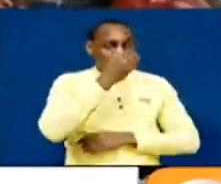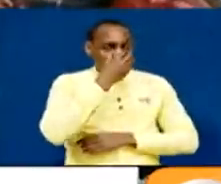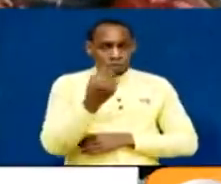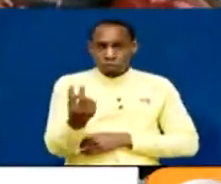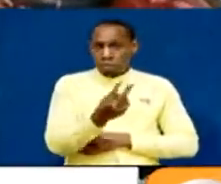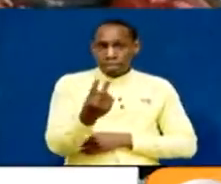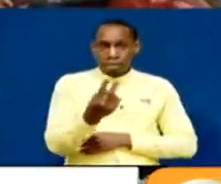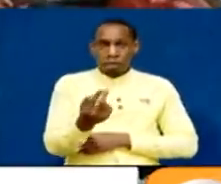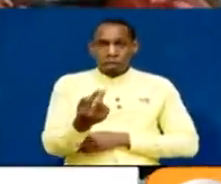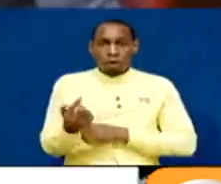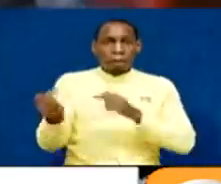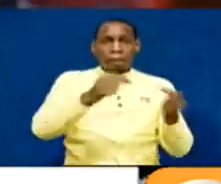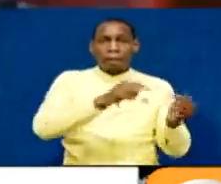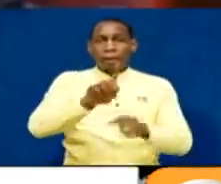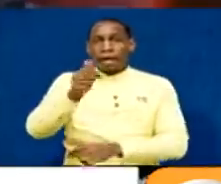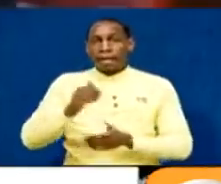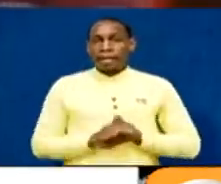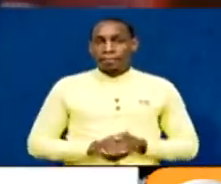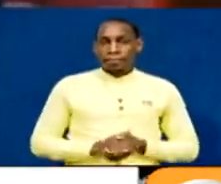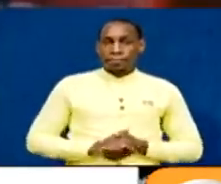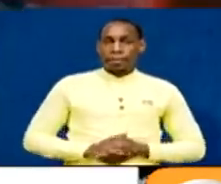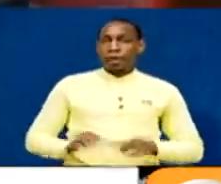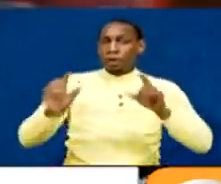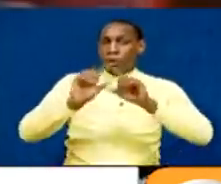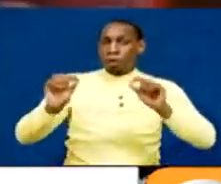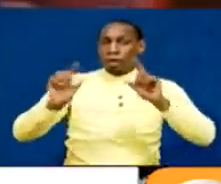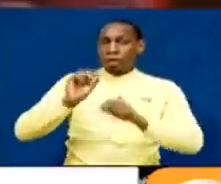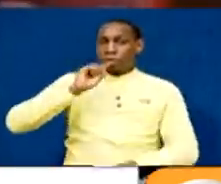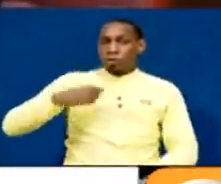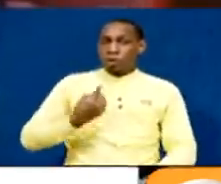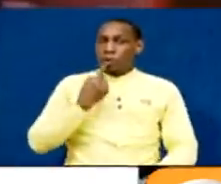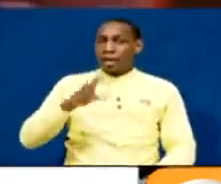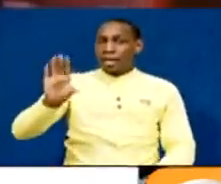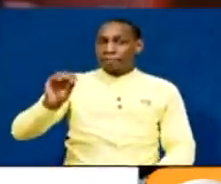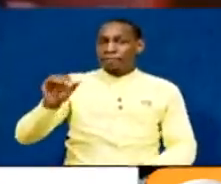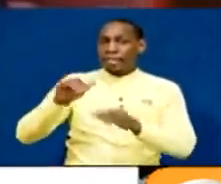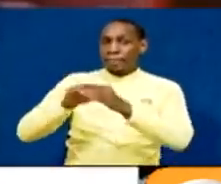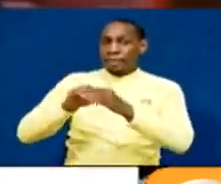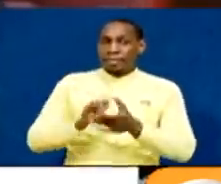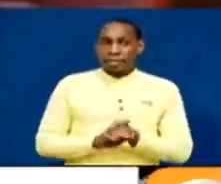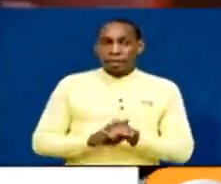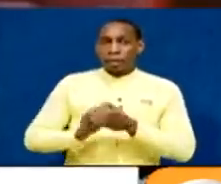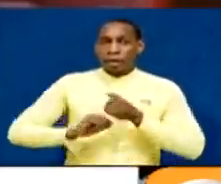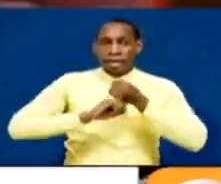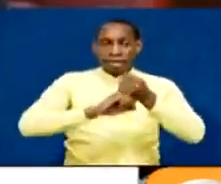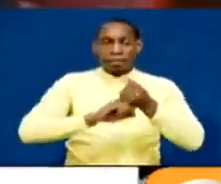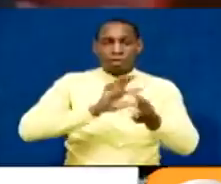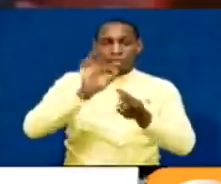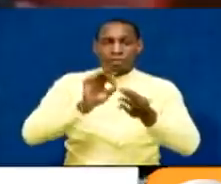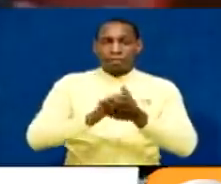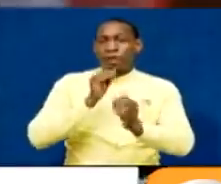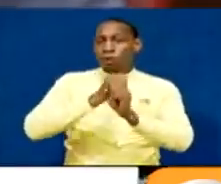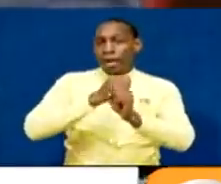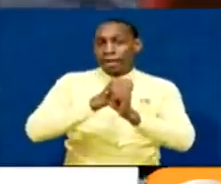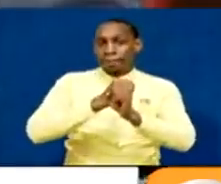Ruto wakipimana misuli. We have been told about 150 members supporting a particular